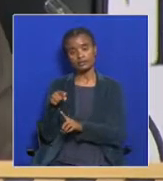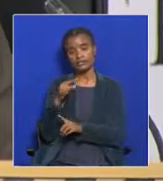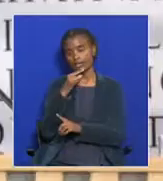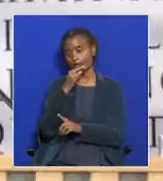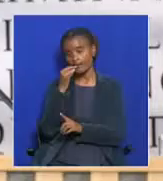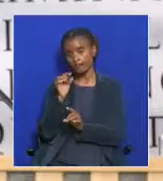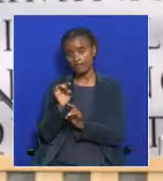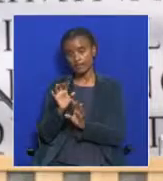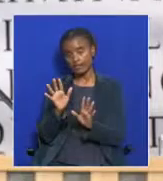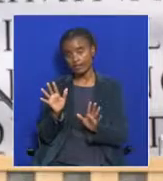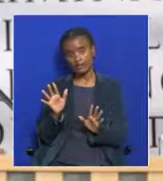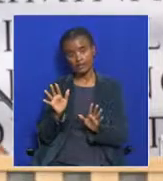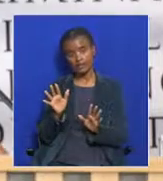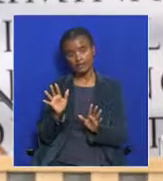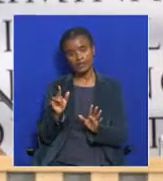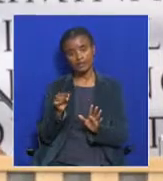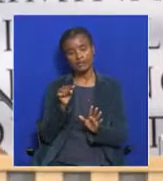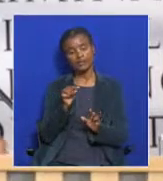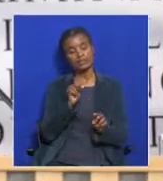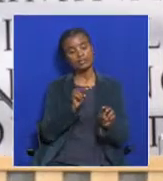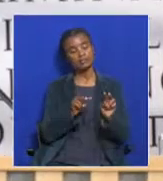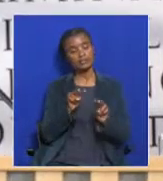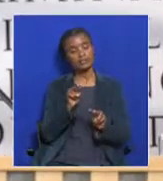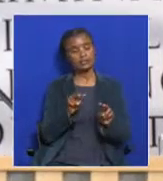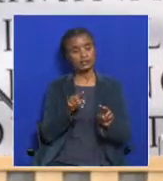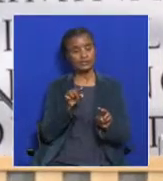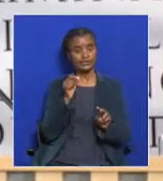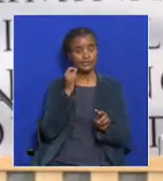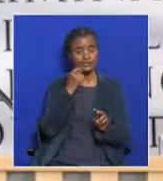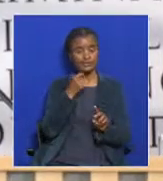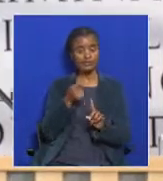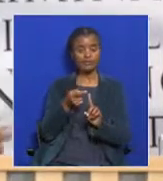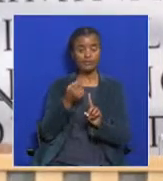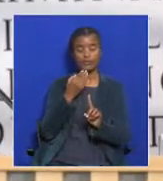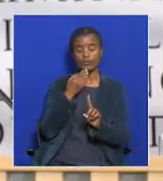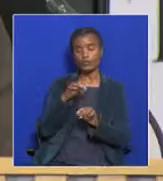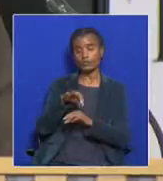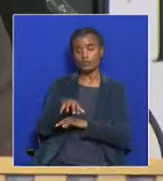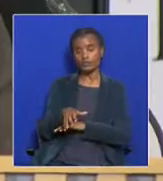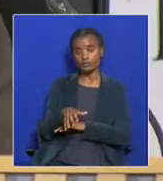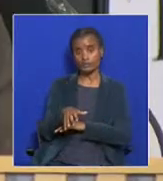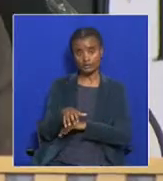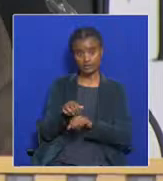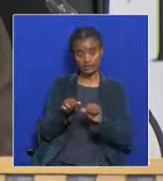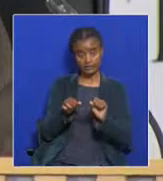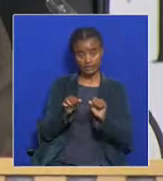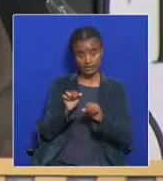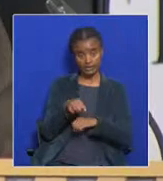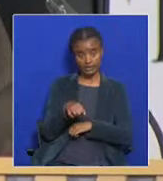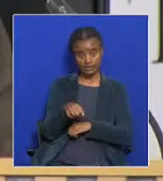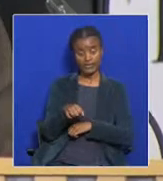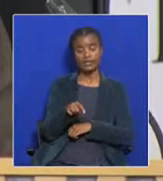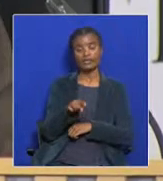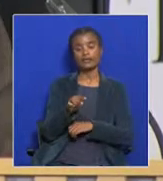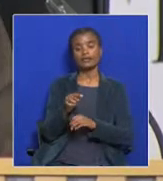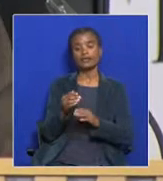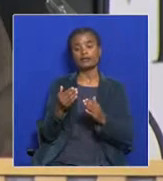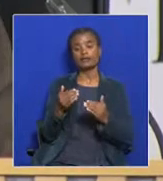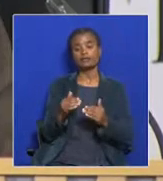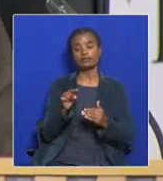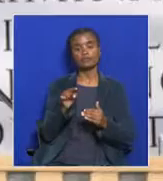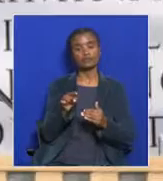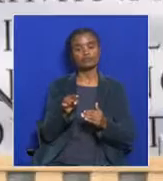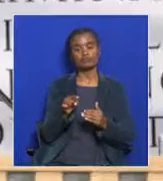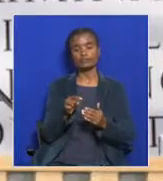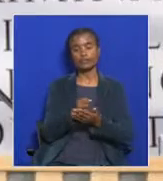an inspection. You said it was inspection by province. Okay? And beyond that, you never subjected this investigation diary